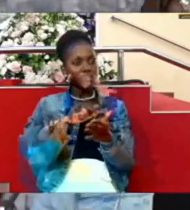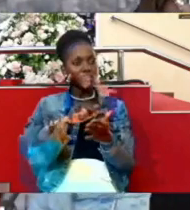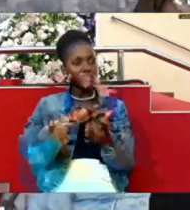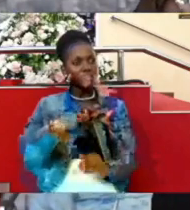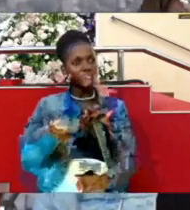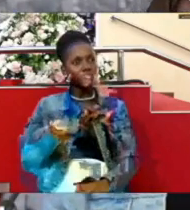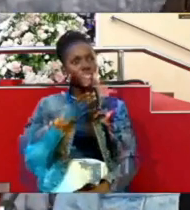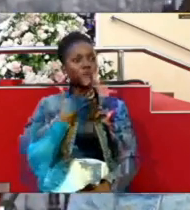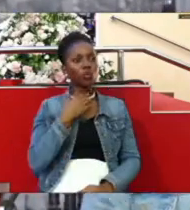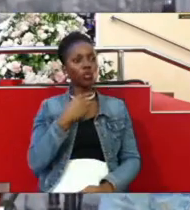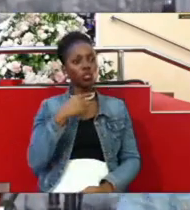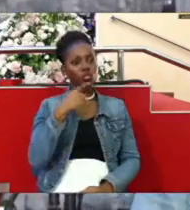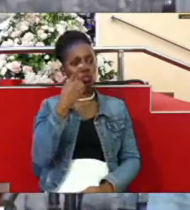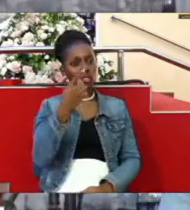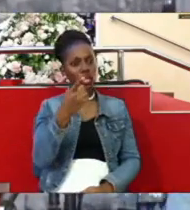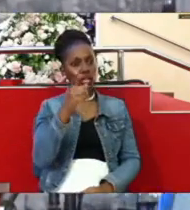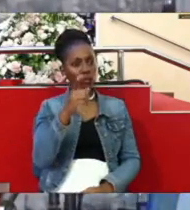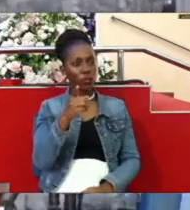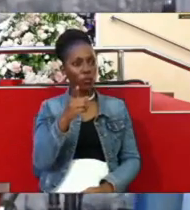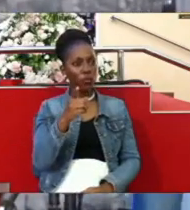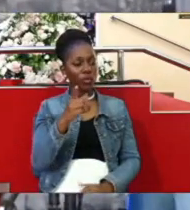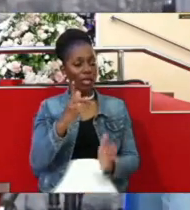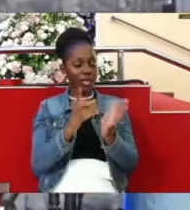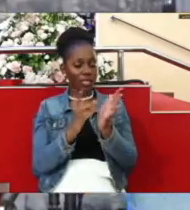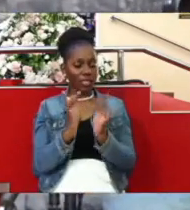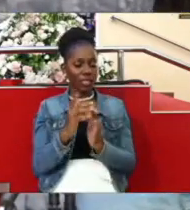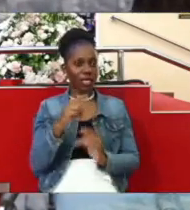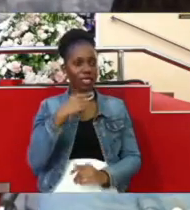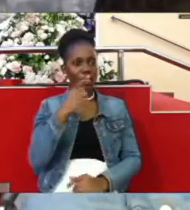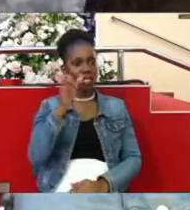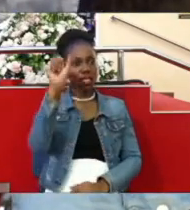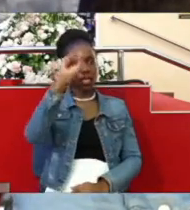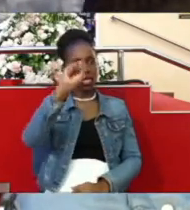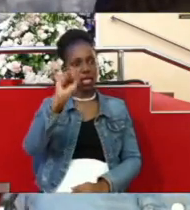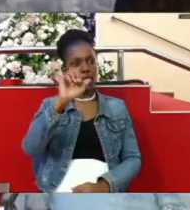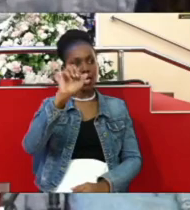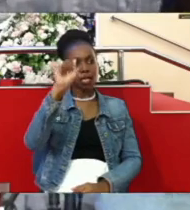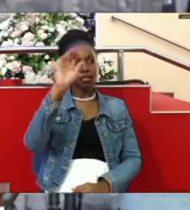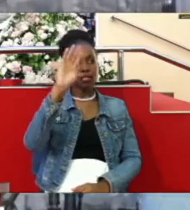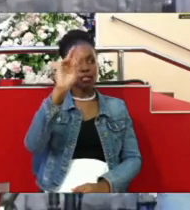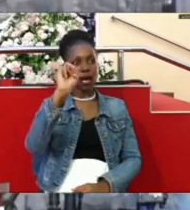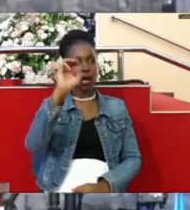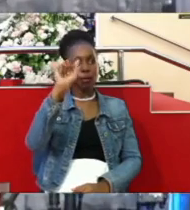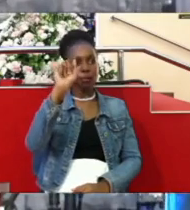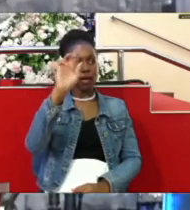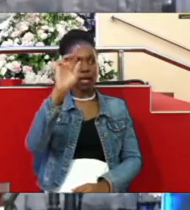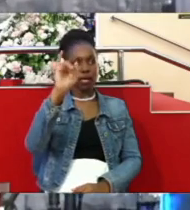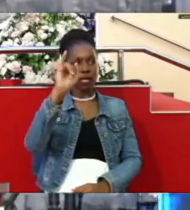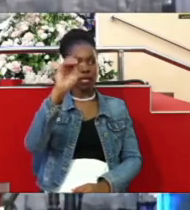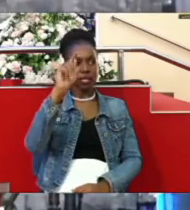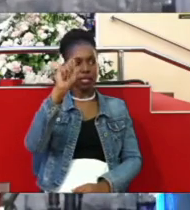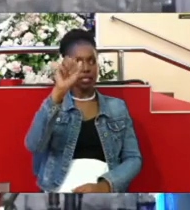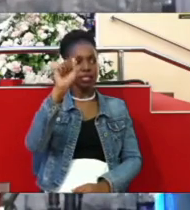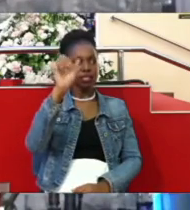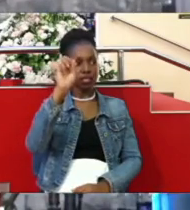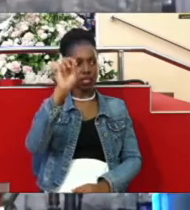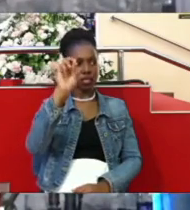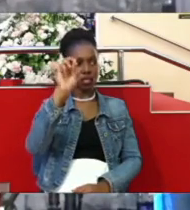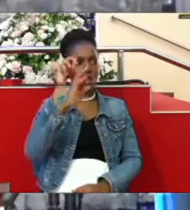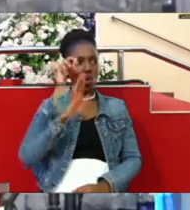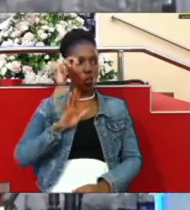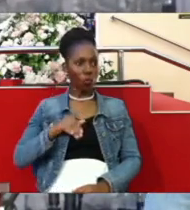I would like to let you know like Jesus told the Samaritan woman. Ningetaka kukujulisha kama vile Yesu aliambia yule mama Msamaria. John 4 and verse